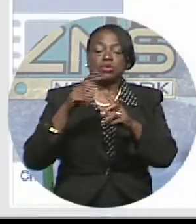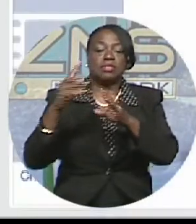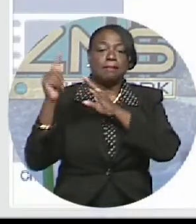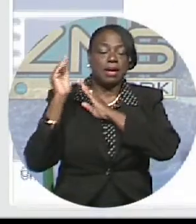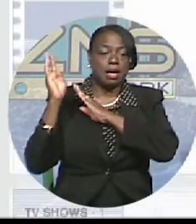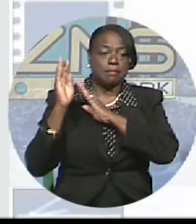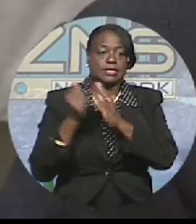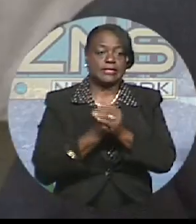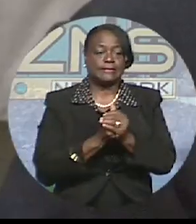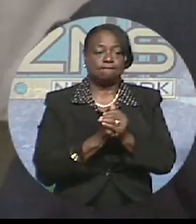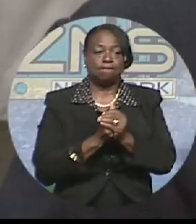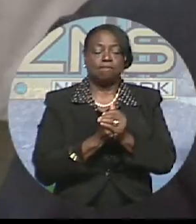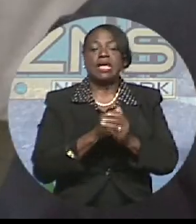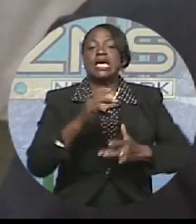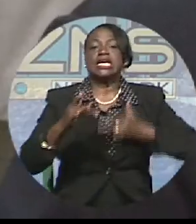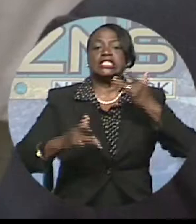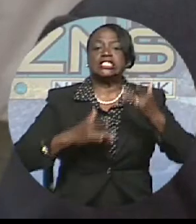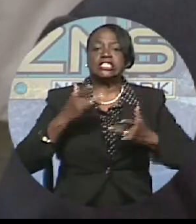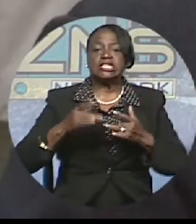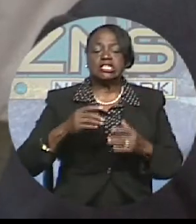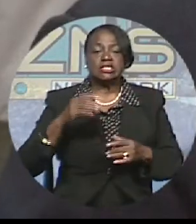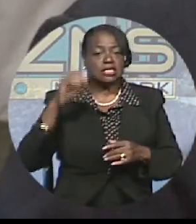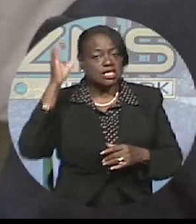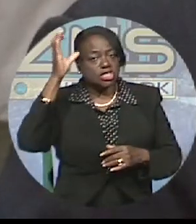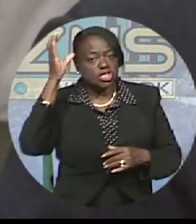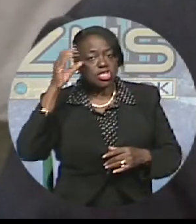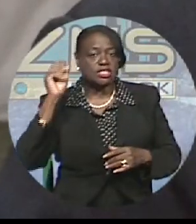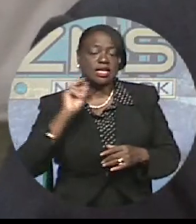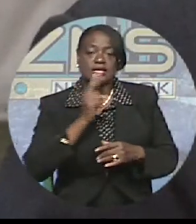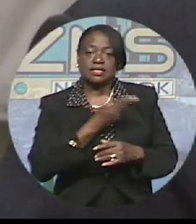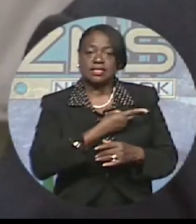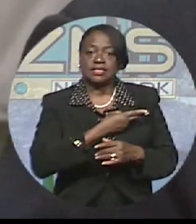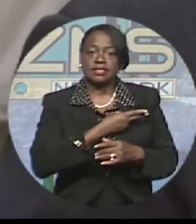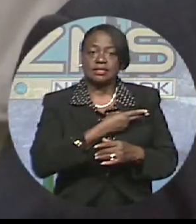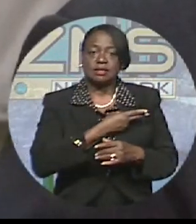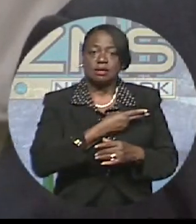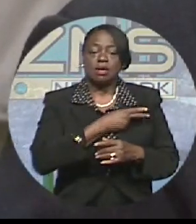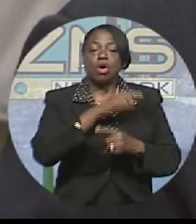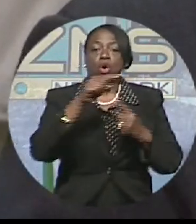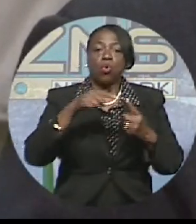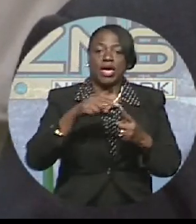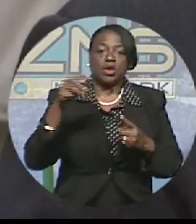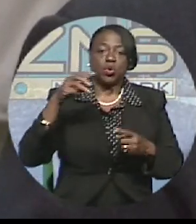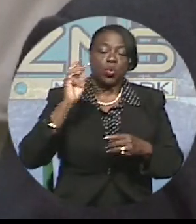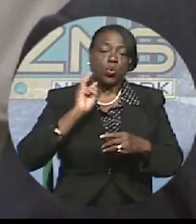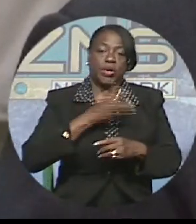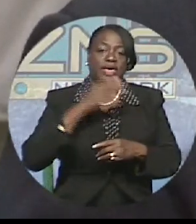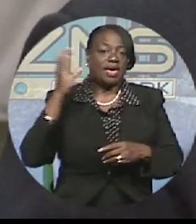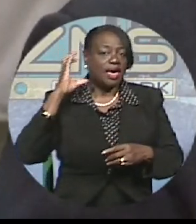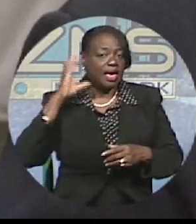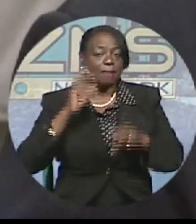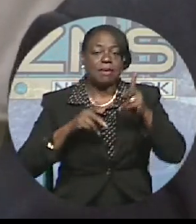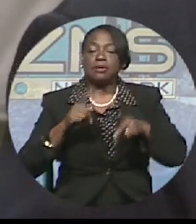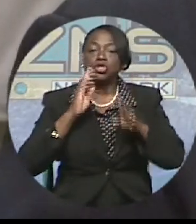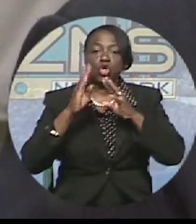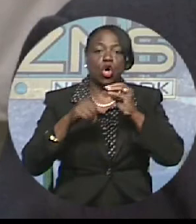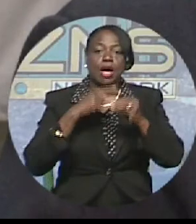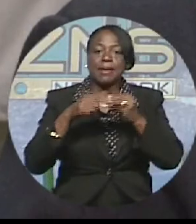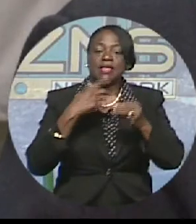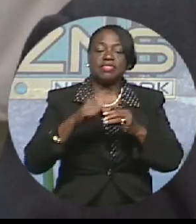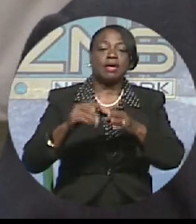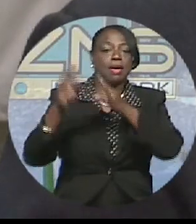greatly when we hear the vicious and unfair comments fielded against the Bahamas by Ms. Daphne